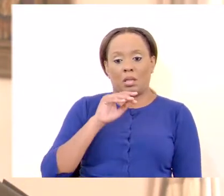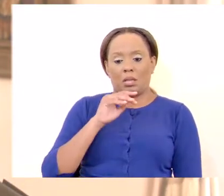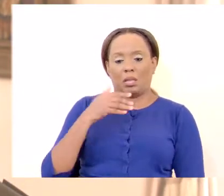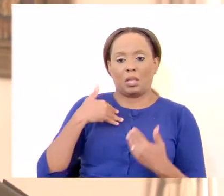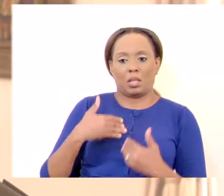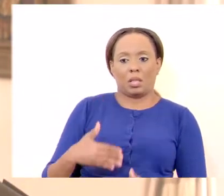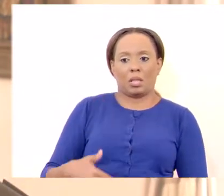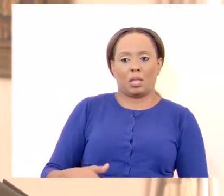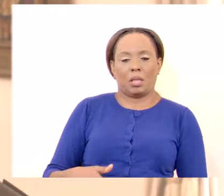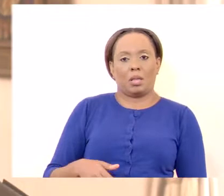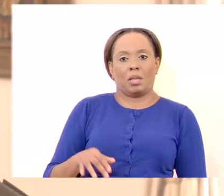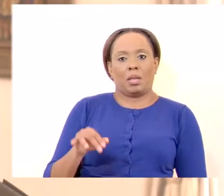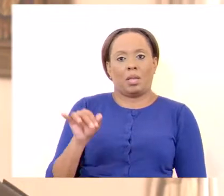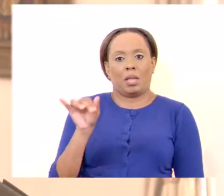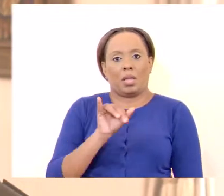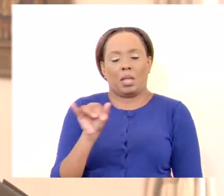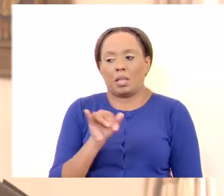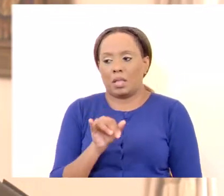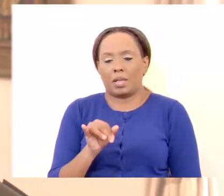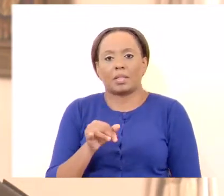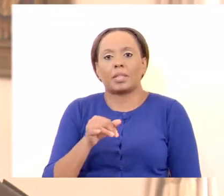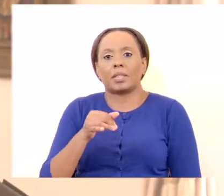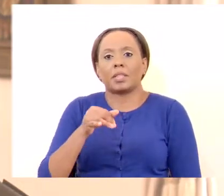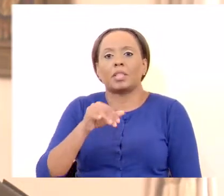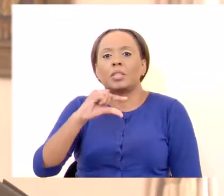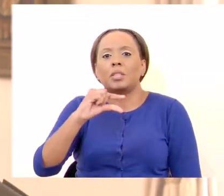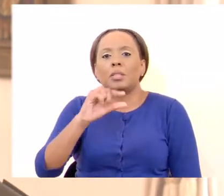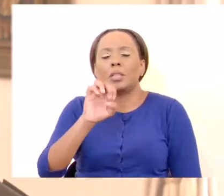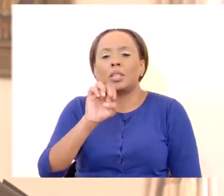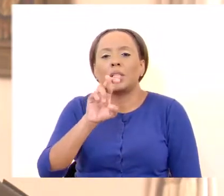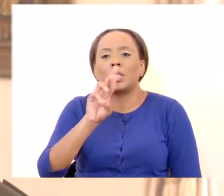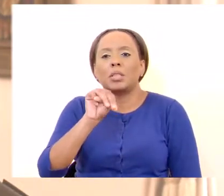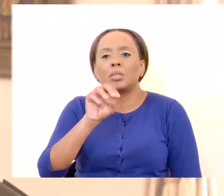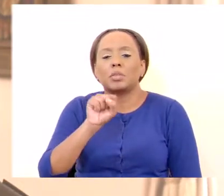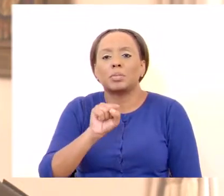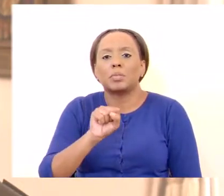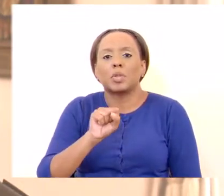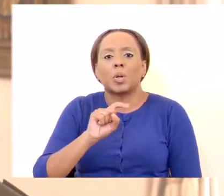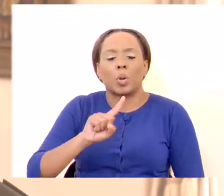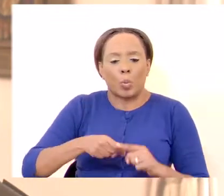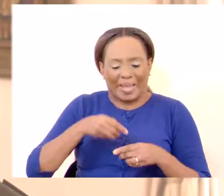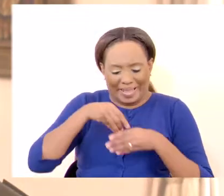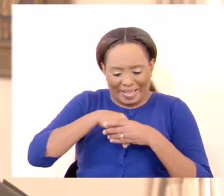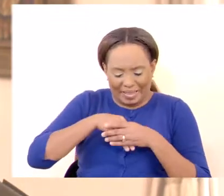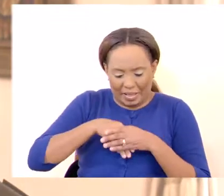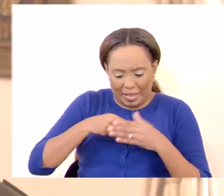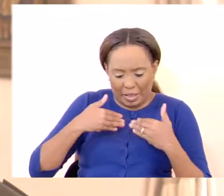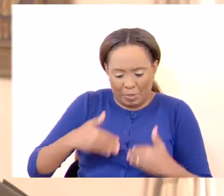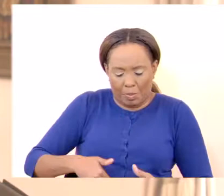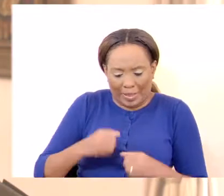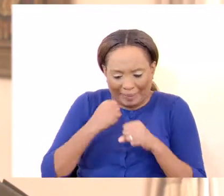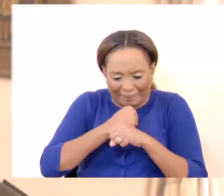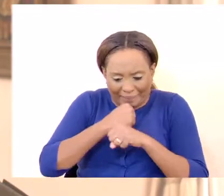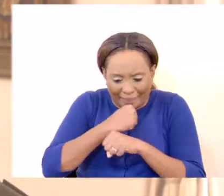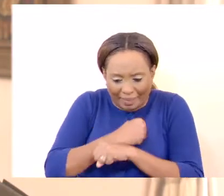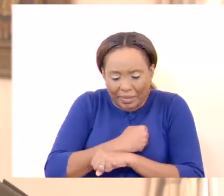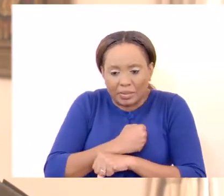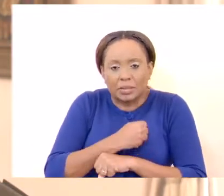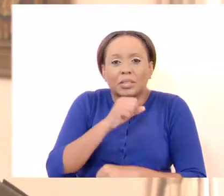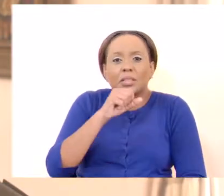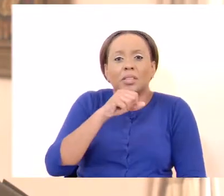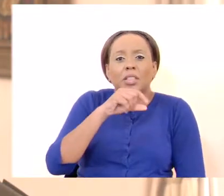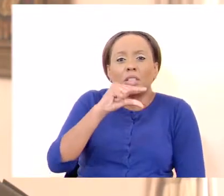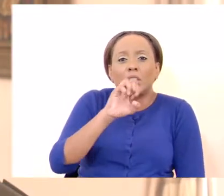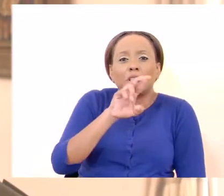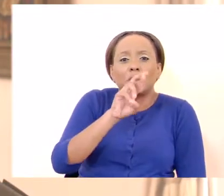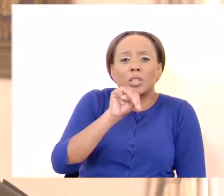ways to whatever the germ is, that when the immune system fights the germ, it also fights the body.